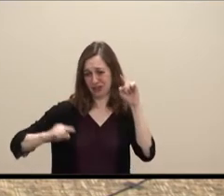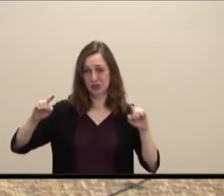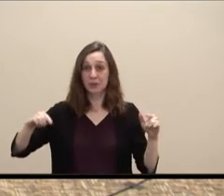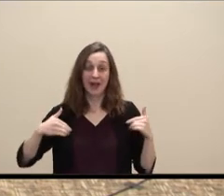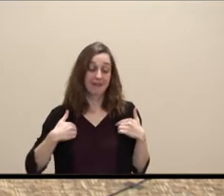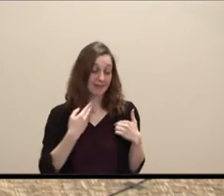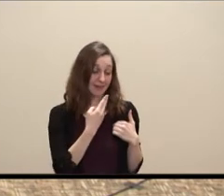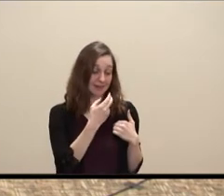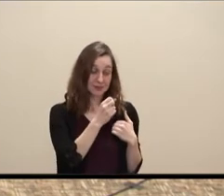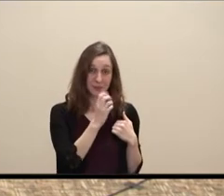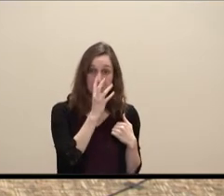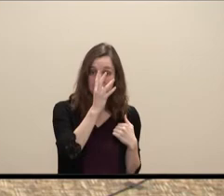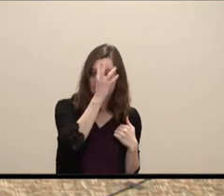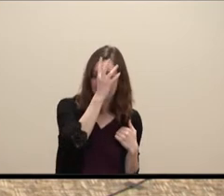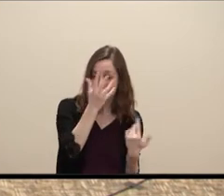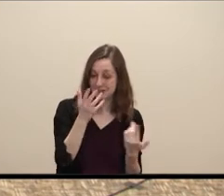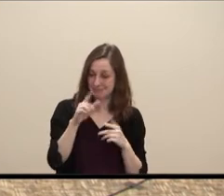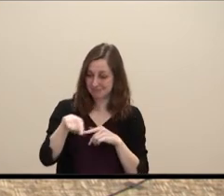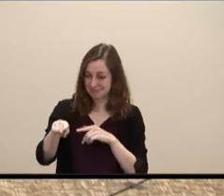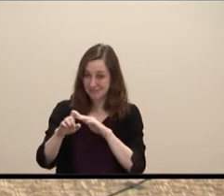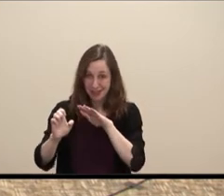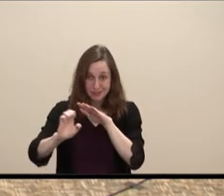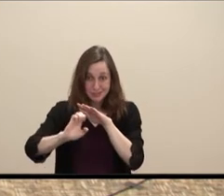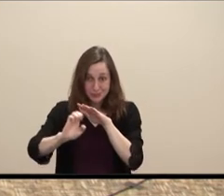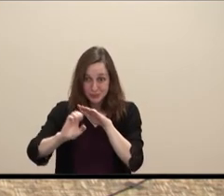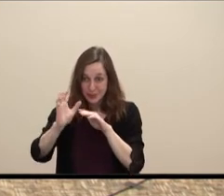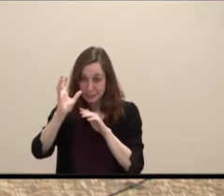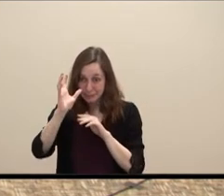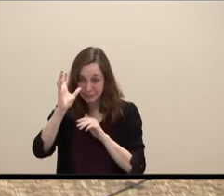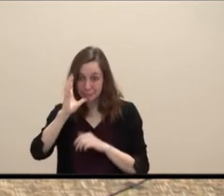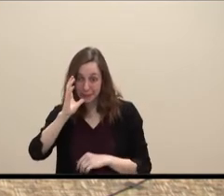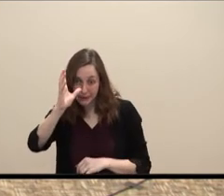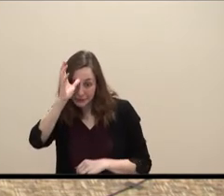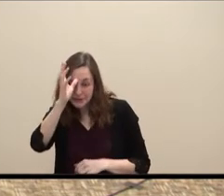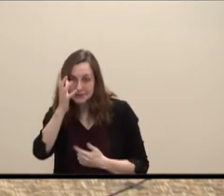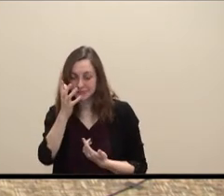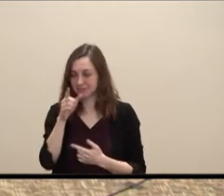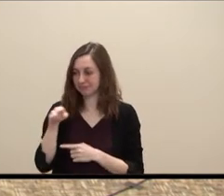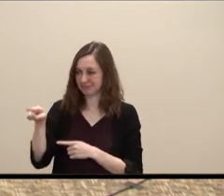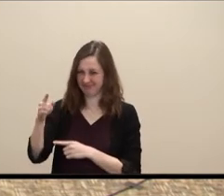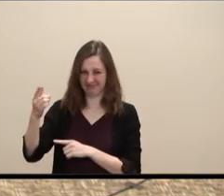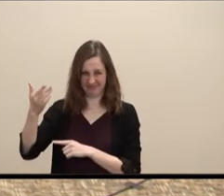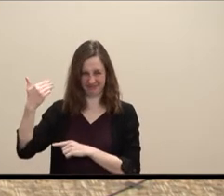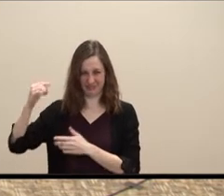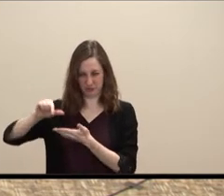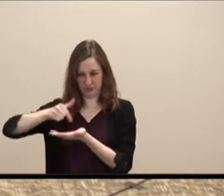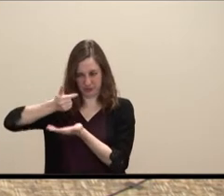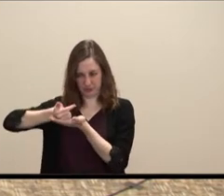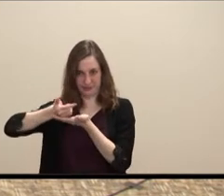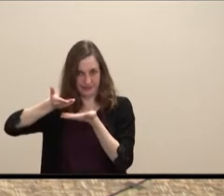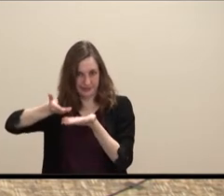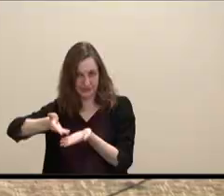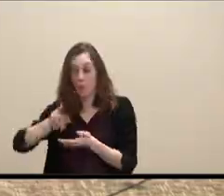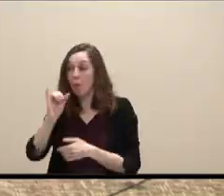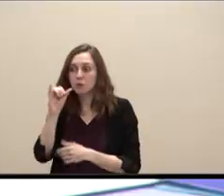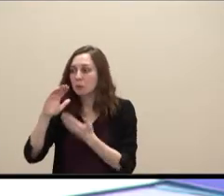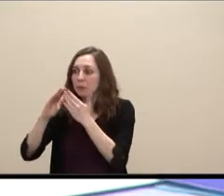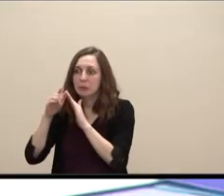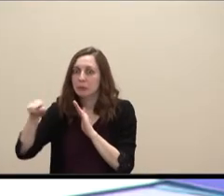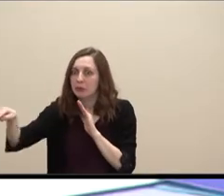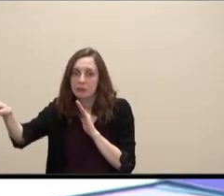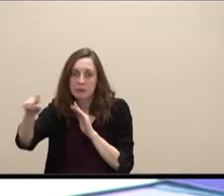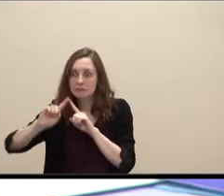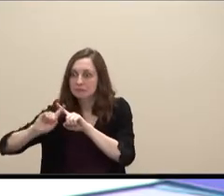elementary parents, alum, and just community people. But yet, when